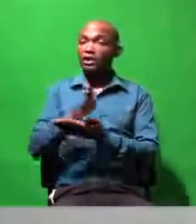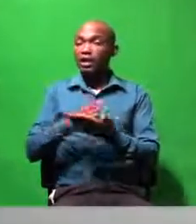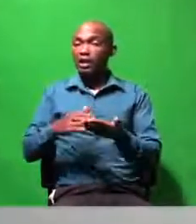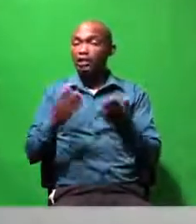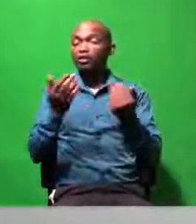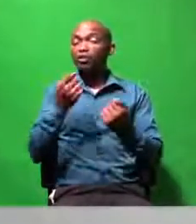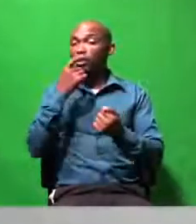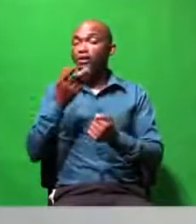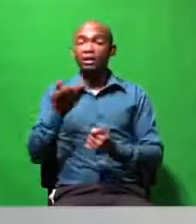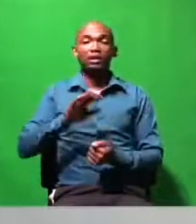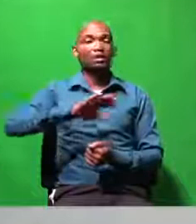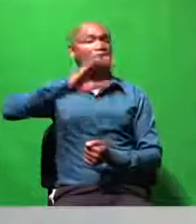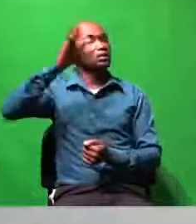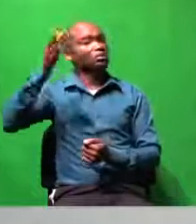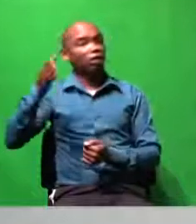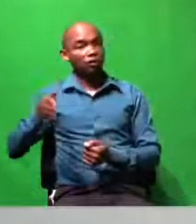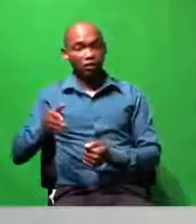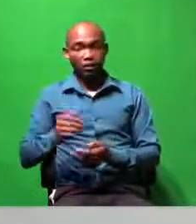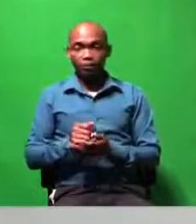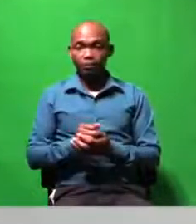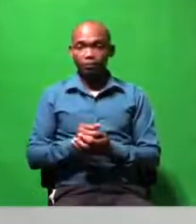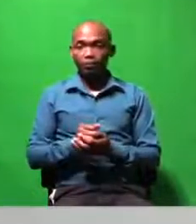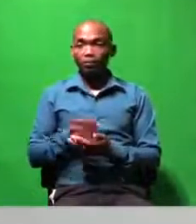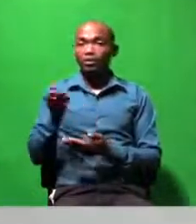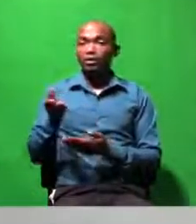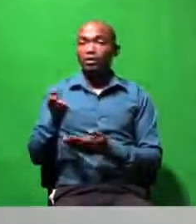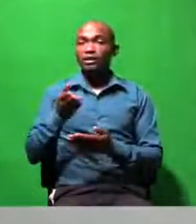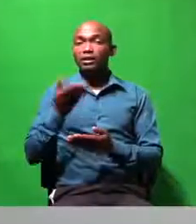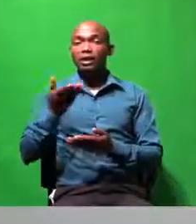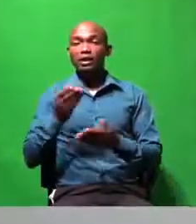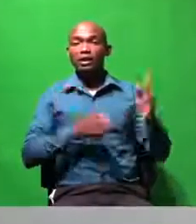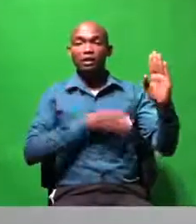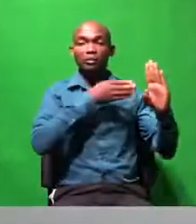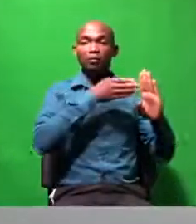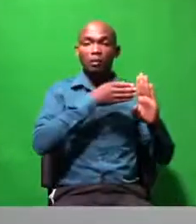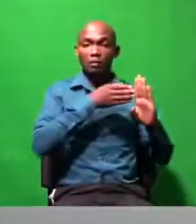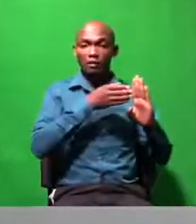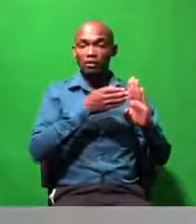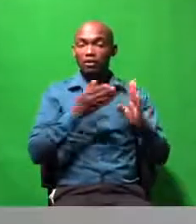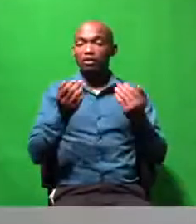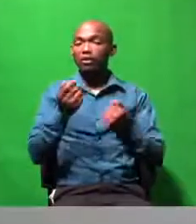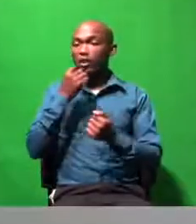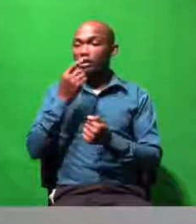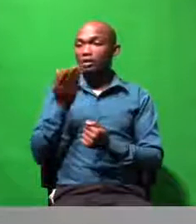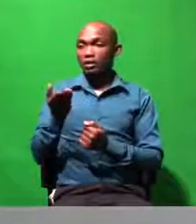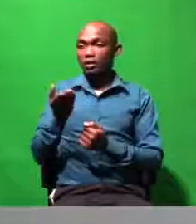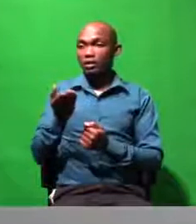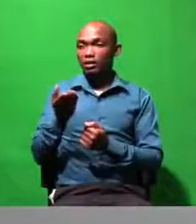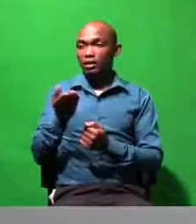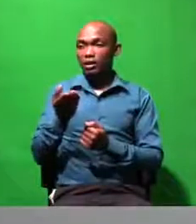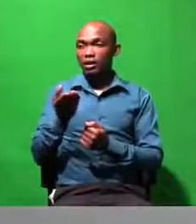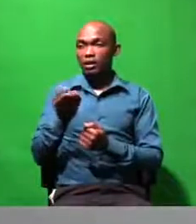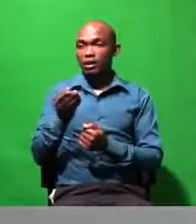say is a mountain. So this is another purpose. I think the one is, we can say, is horizontal distance. We need